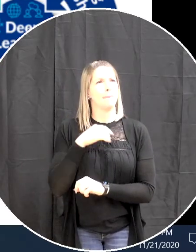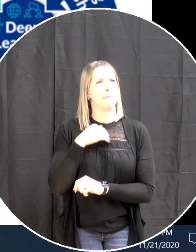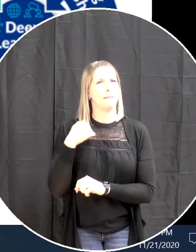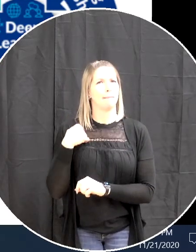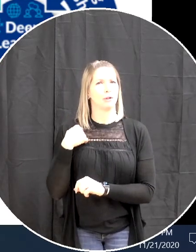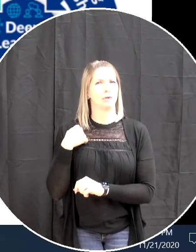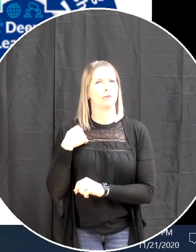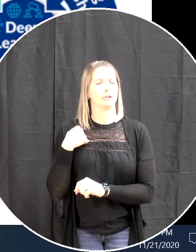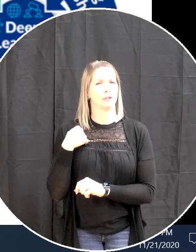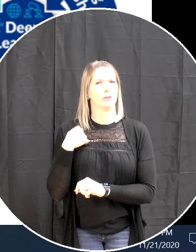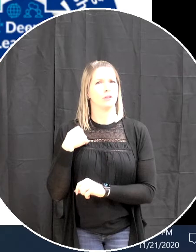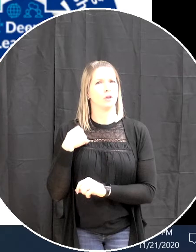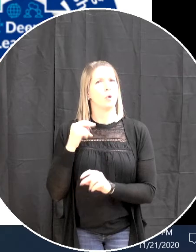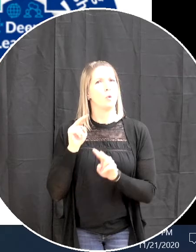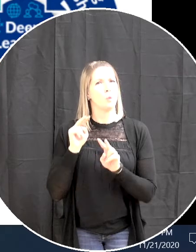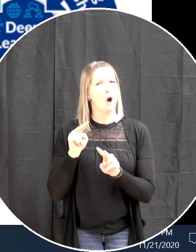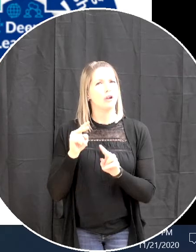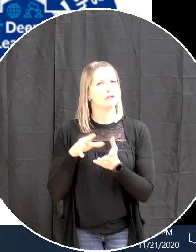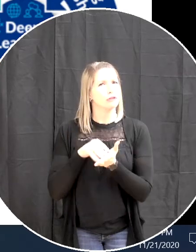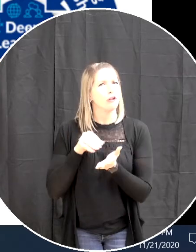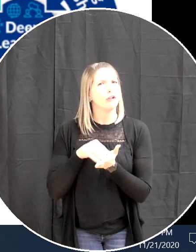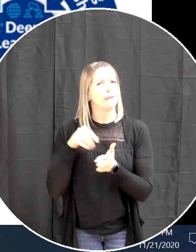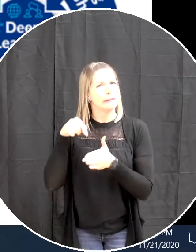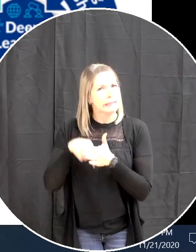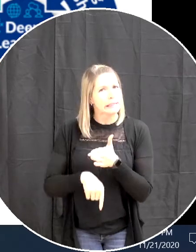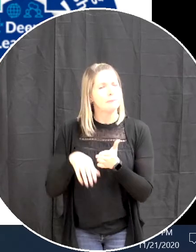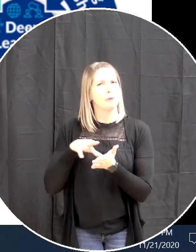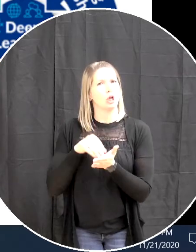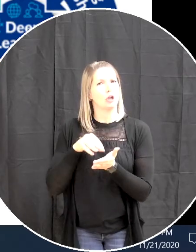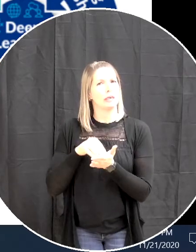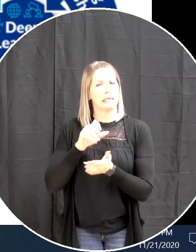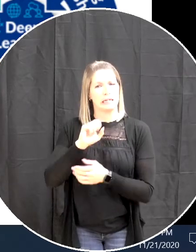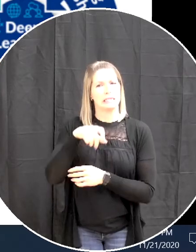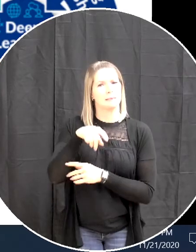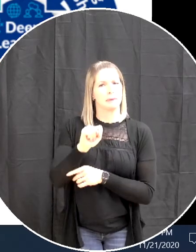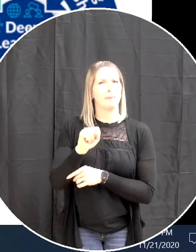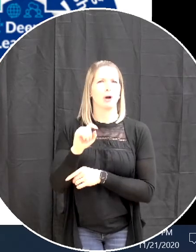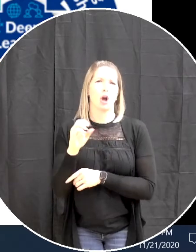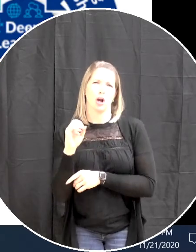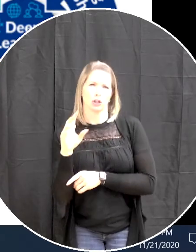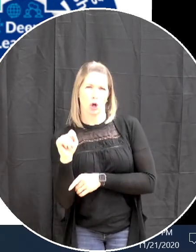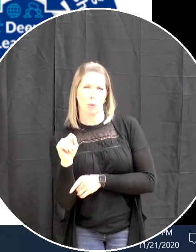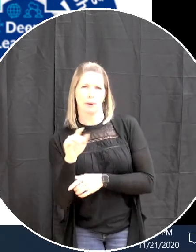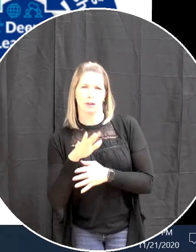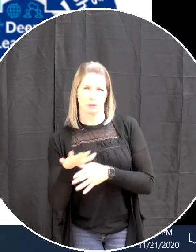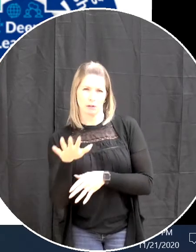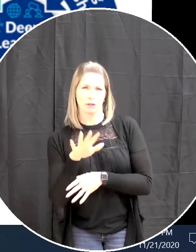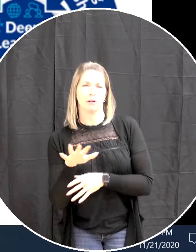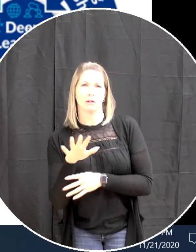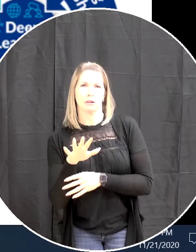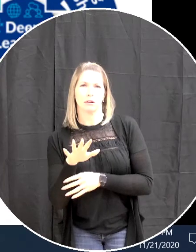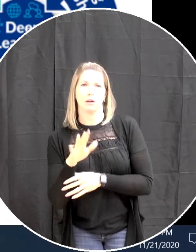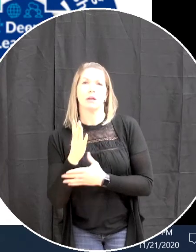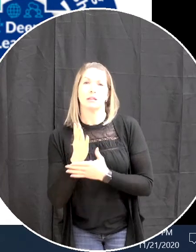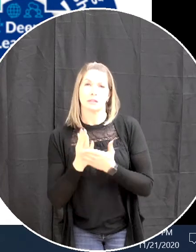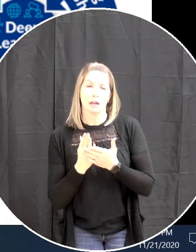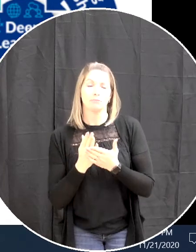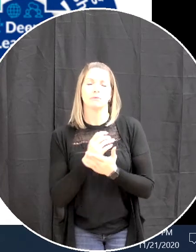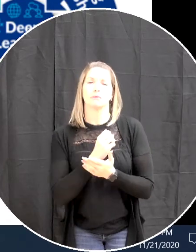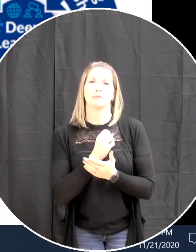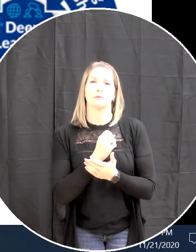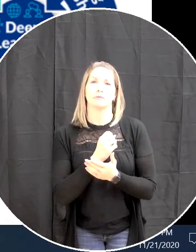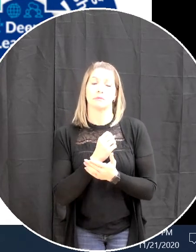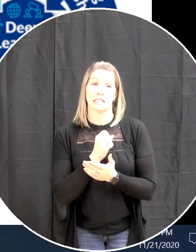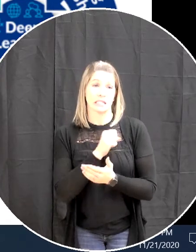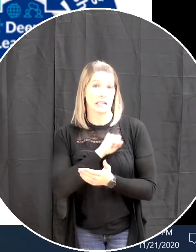Facilities Institute that followed in the September-October area, and these staff are committed to supporting schools